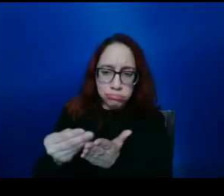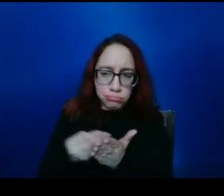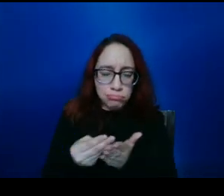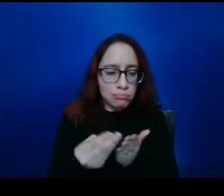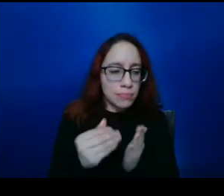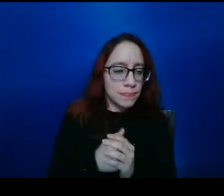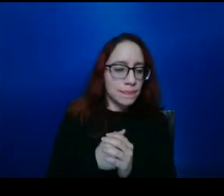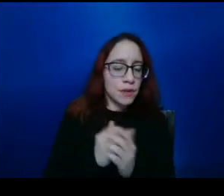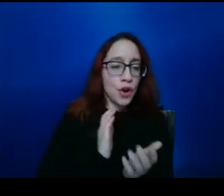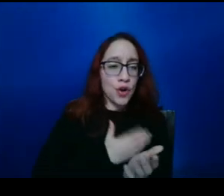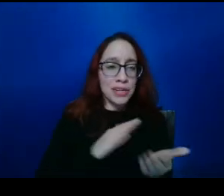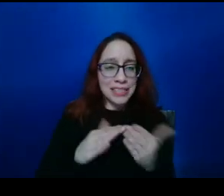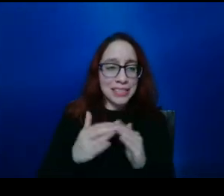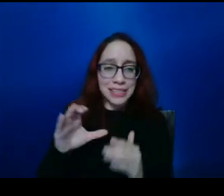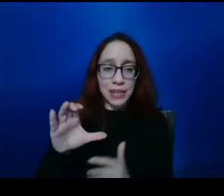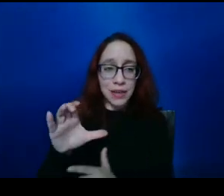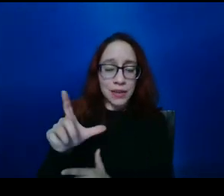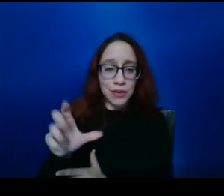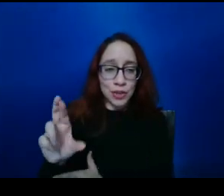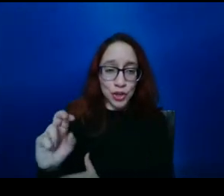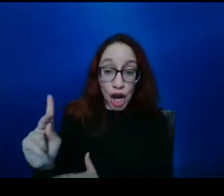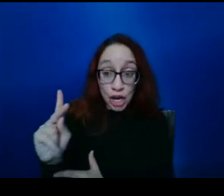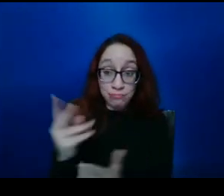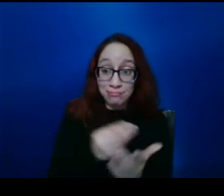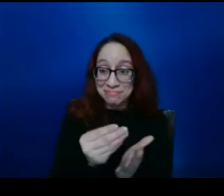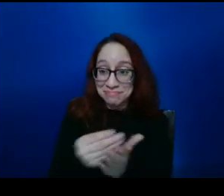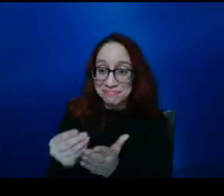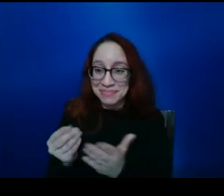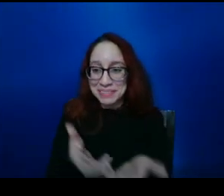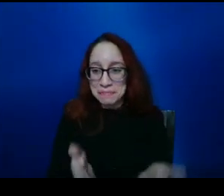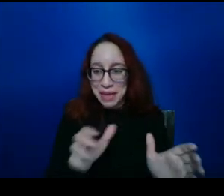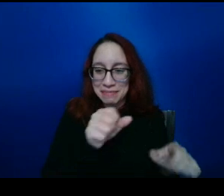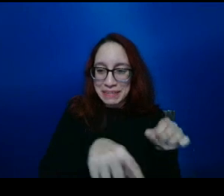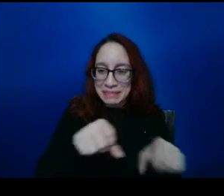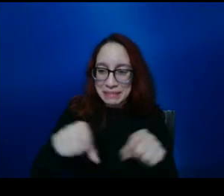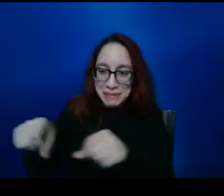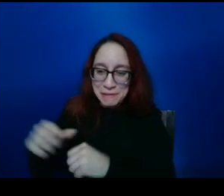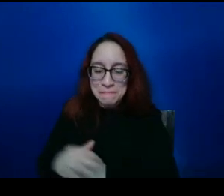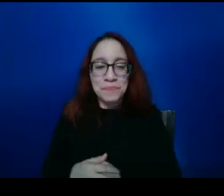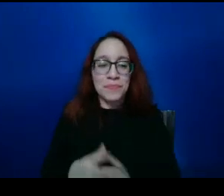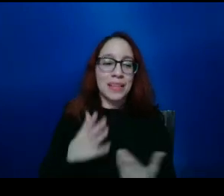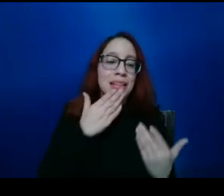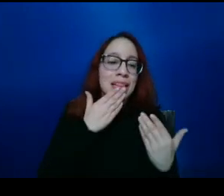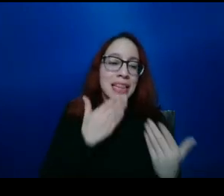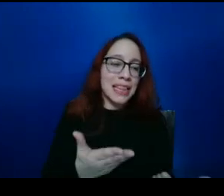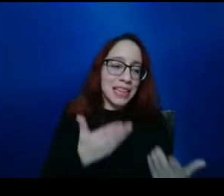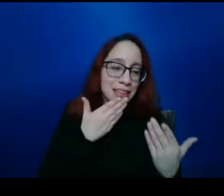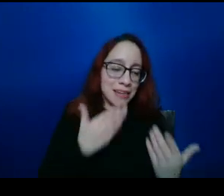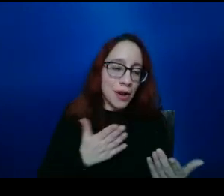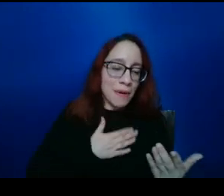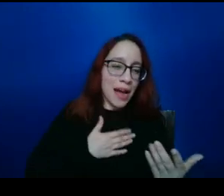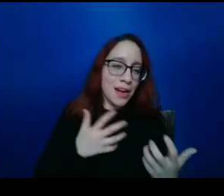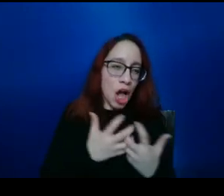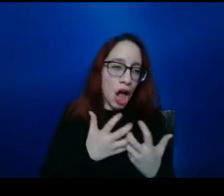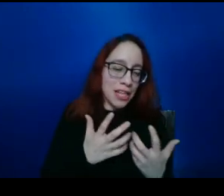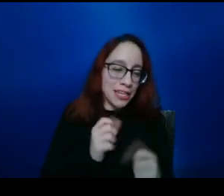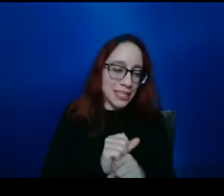and our city clerk, they shopped and they filled baskets. And so I thank the, you know, my colleagues